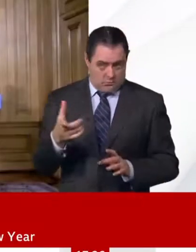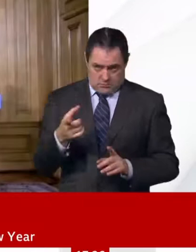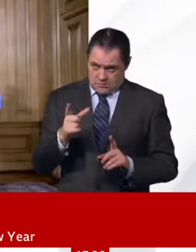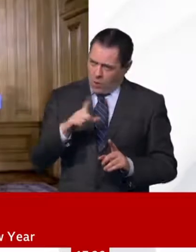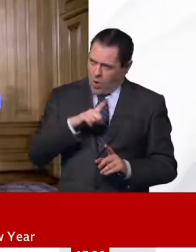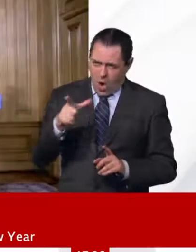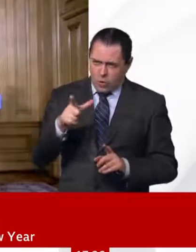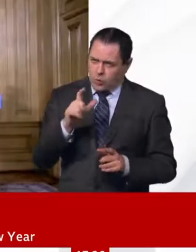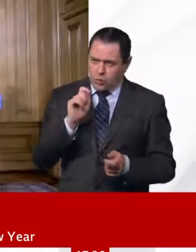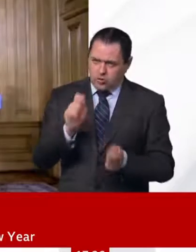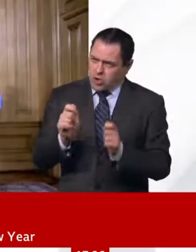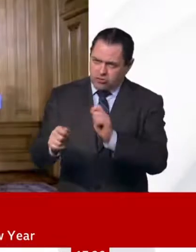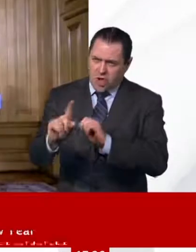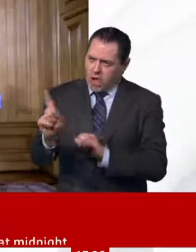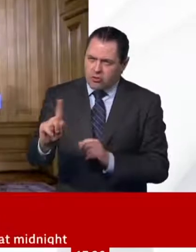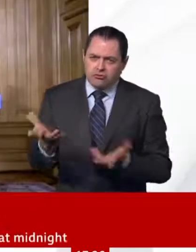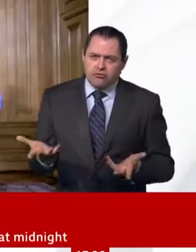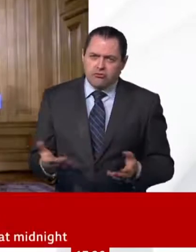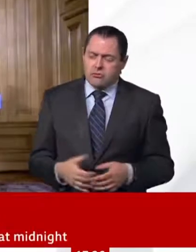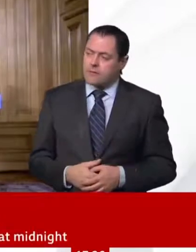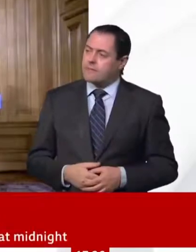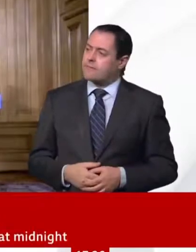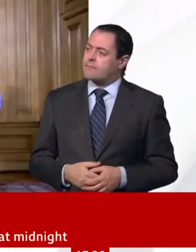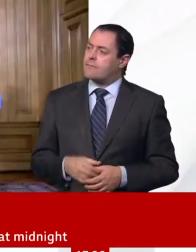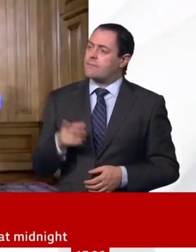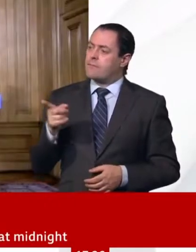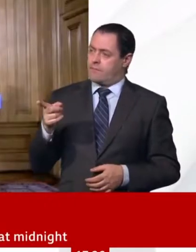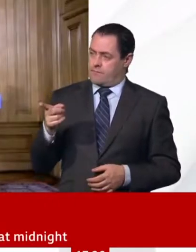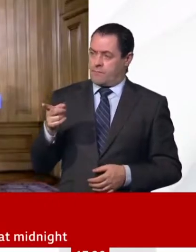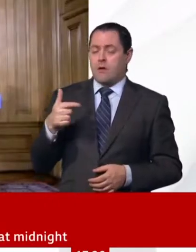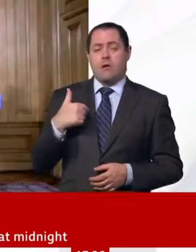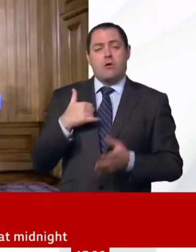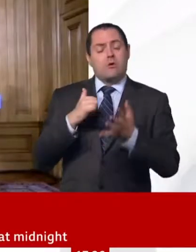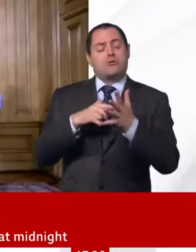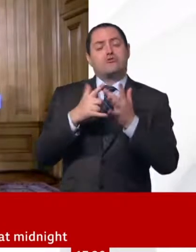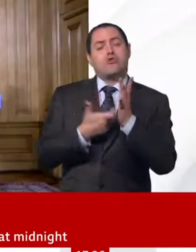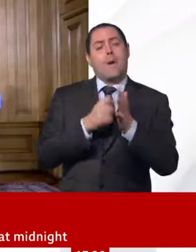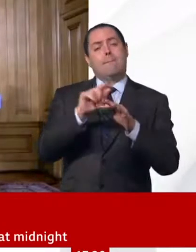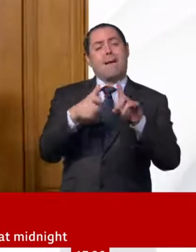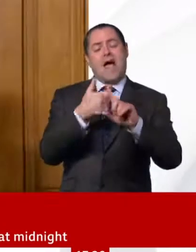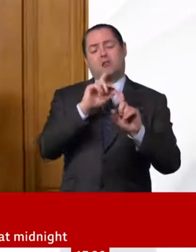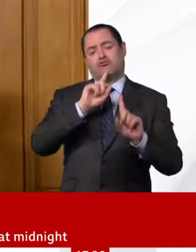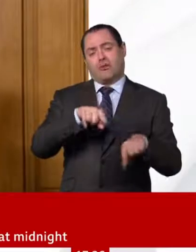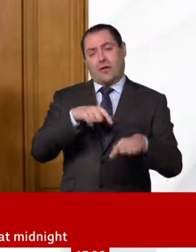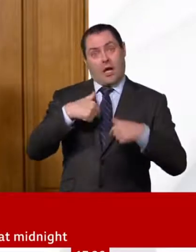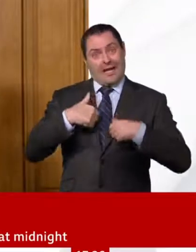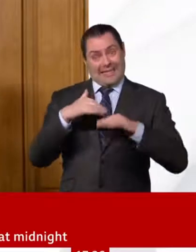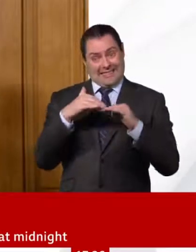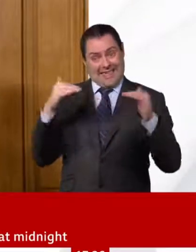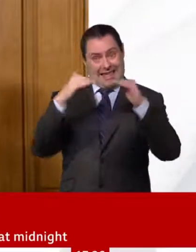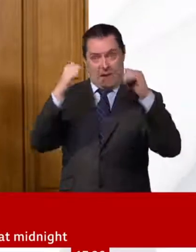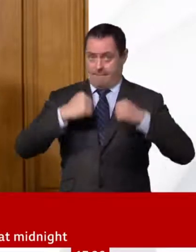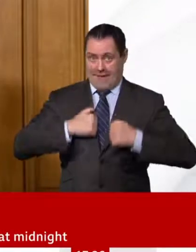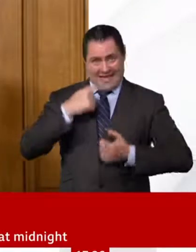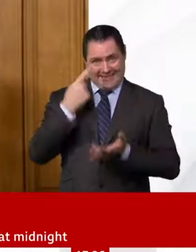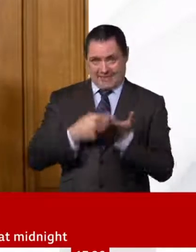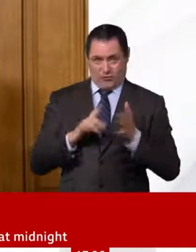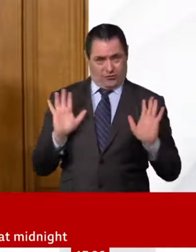Again, the tier decisions are not ones that are for me, but I will say that